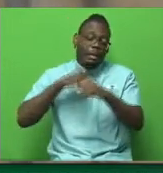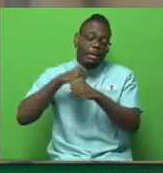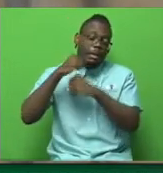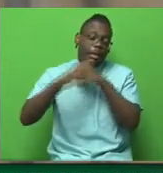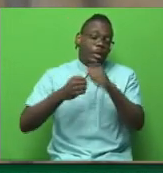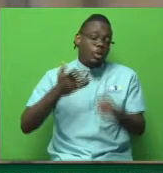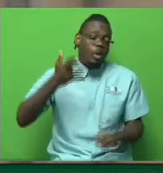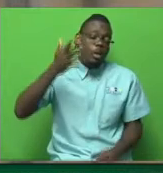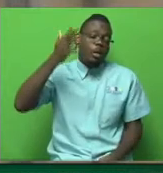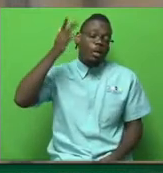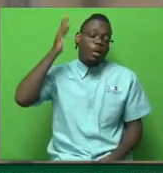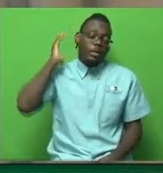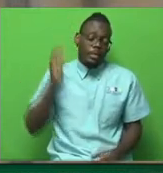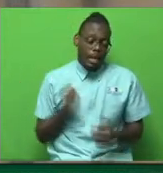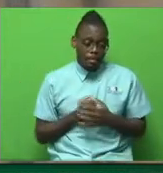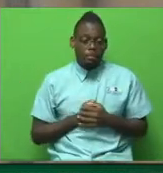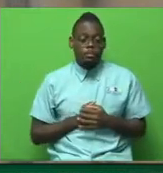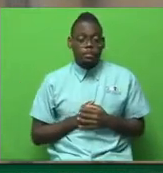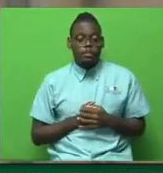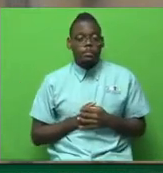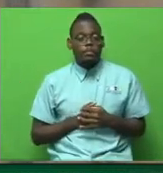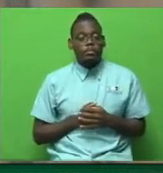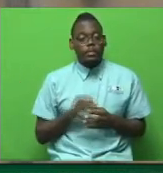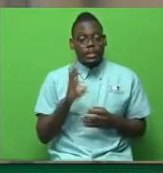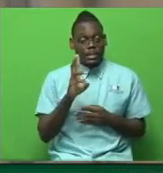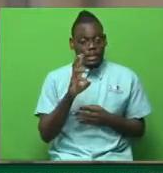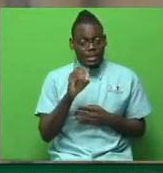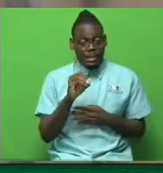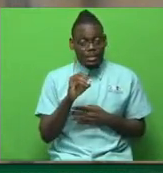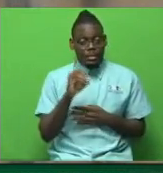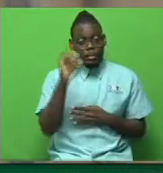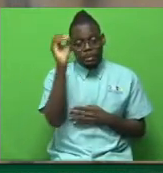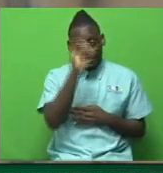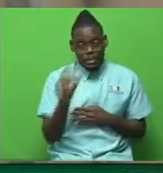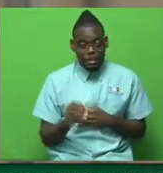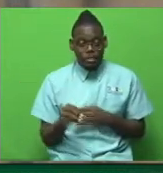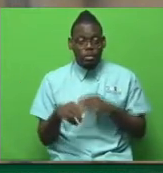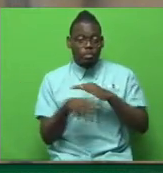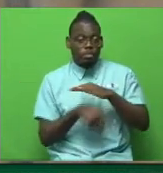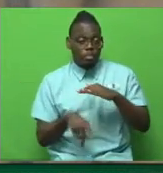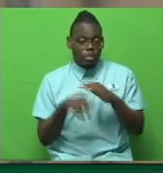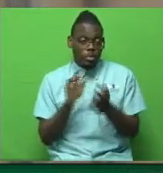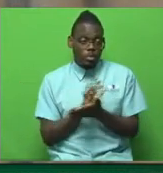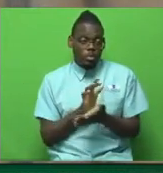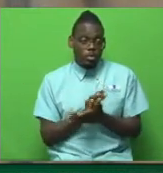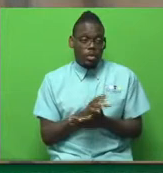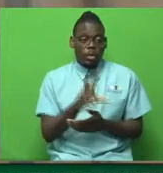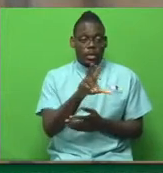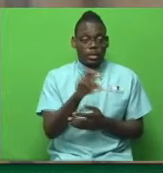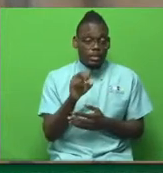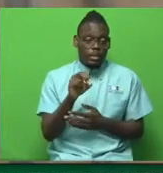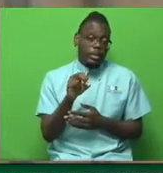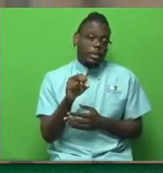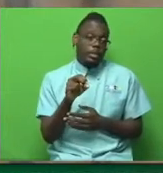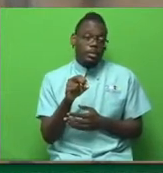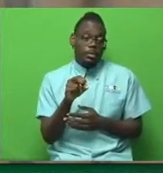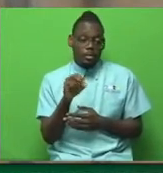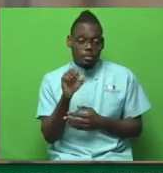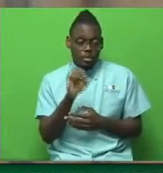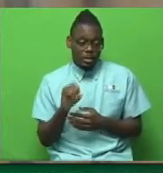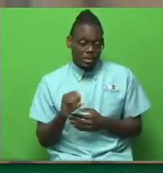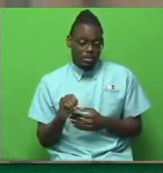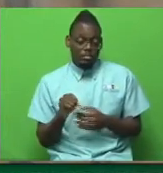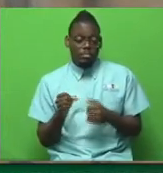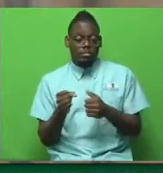old seventy percent of primary schools 33 of secondary schools are between 40 and 60 years old so we have